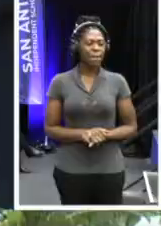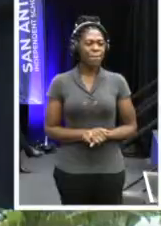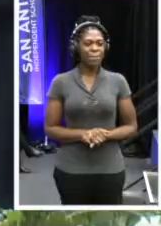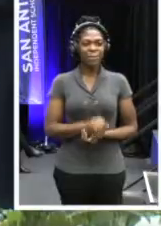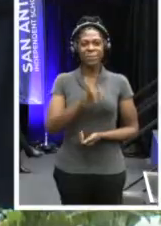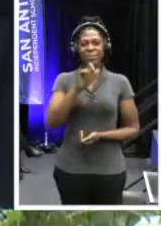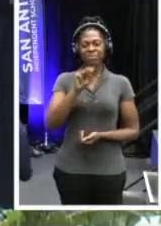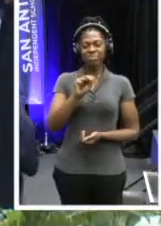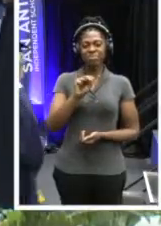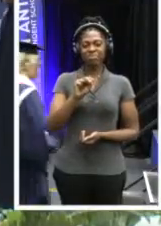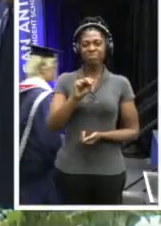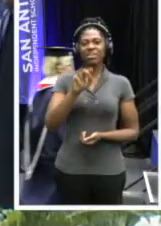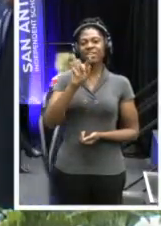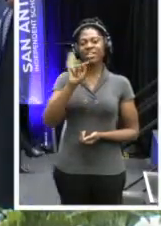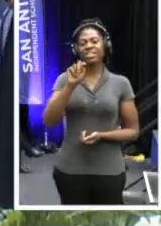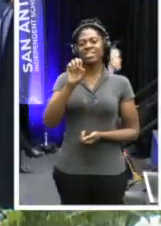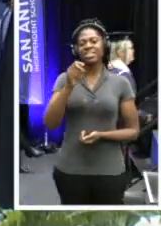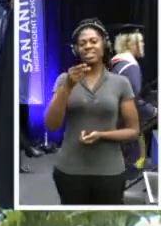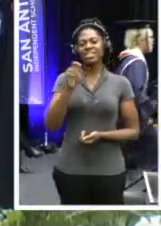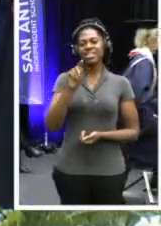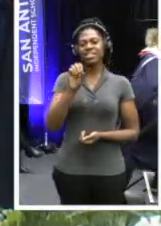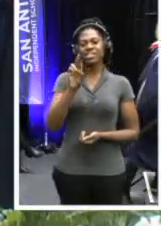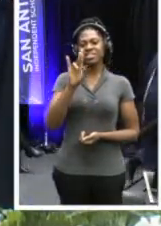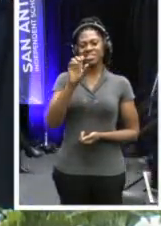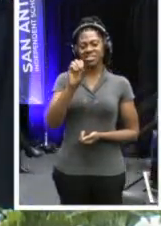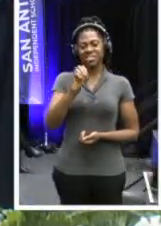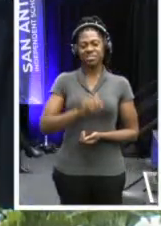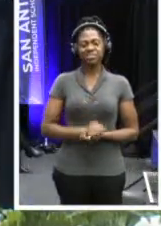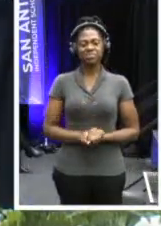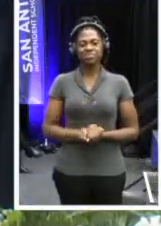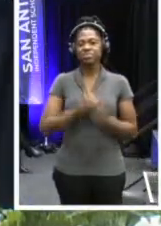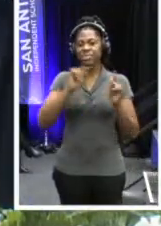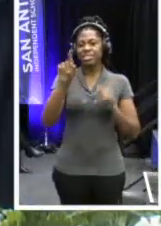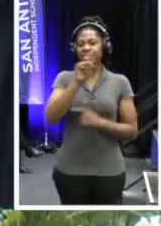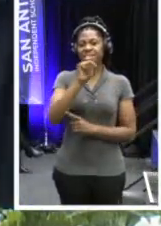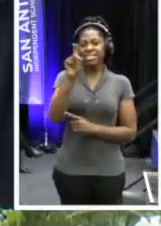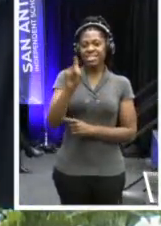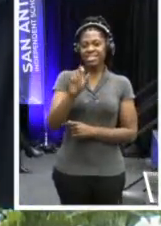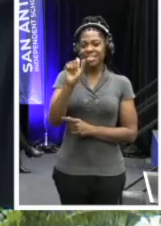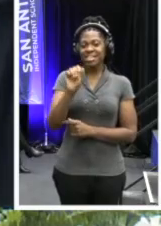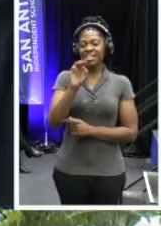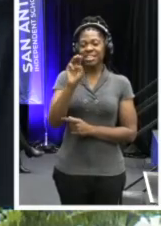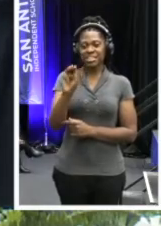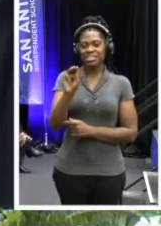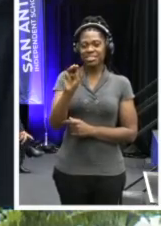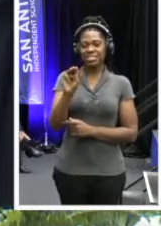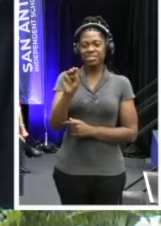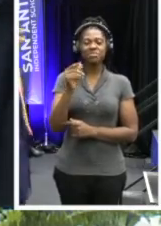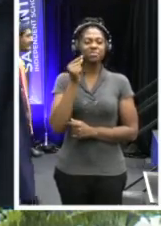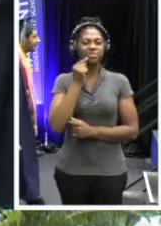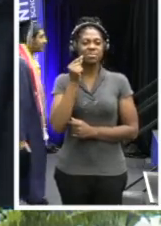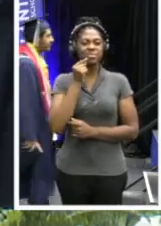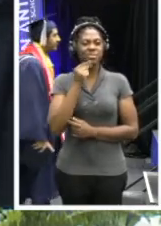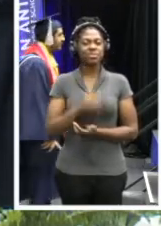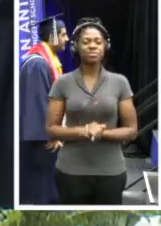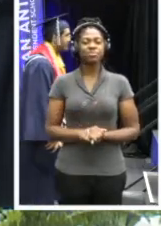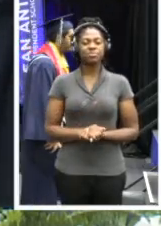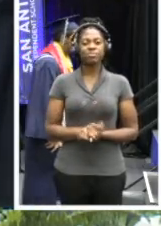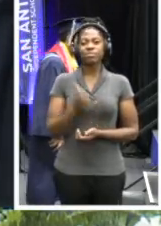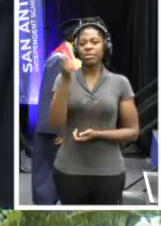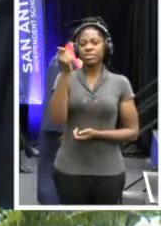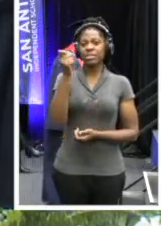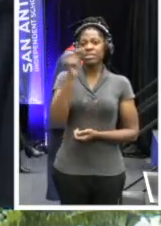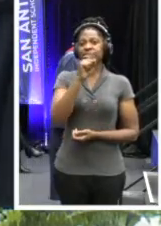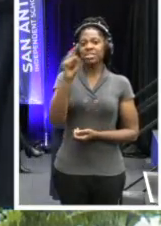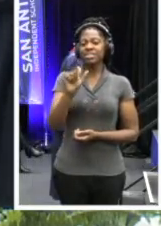Ian Christopher Tenorio will be attending the Texas A&M University at San Antonio, recipient of